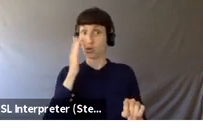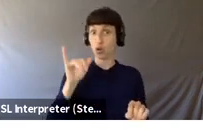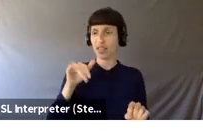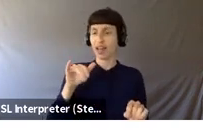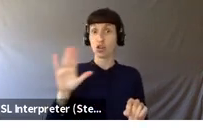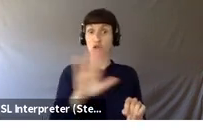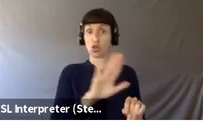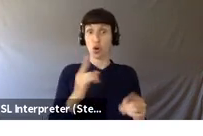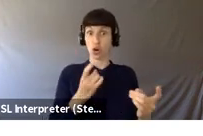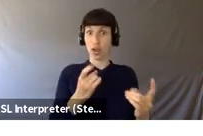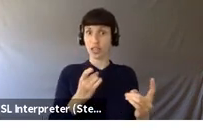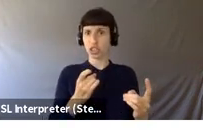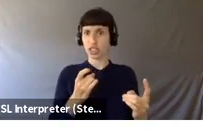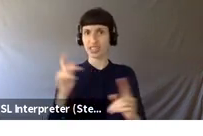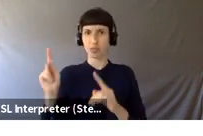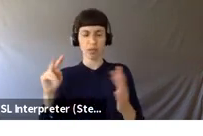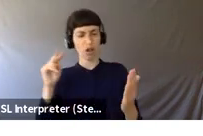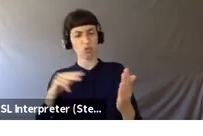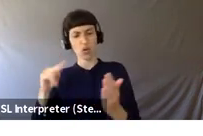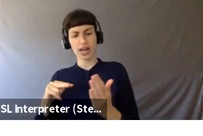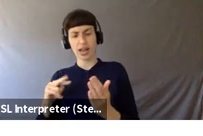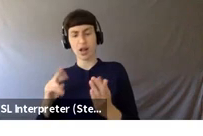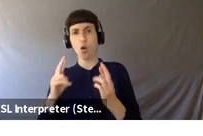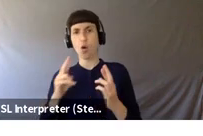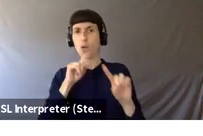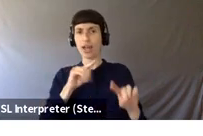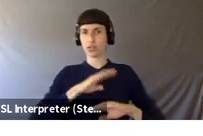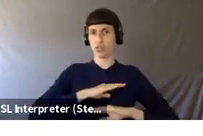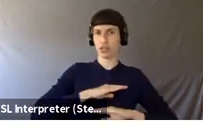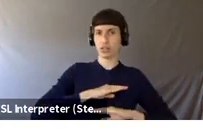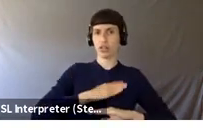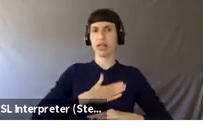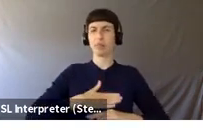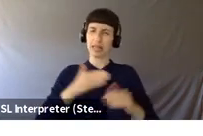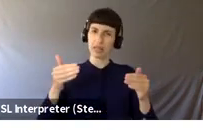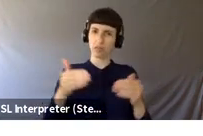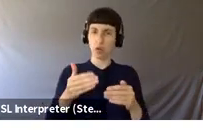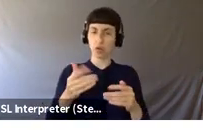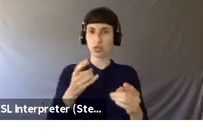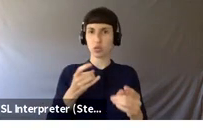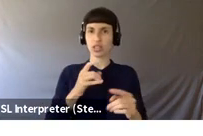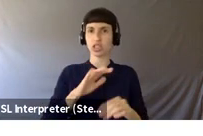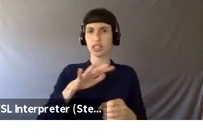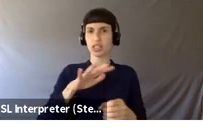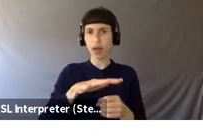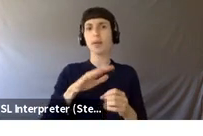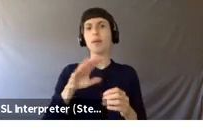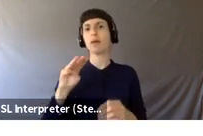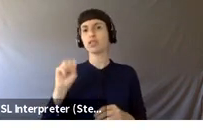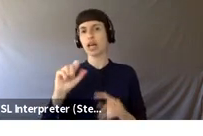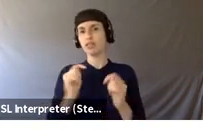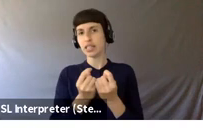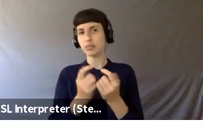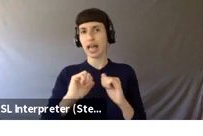So please use the Q&A for questions about Microsoft Teams and what is it that we can do better to support you.